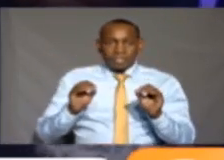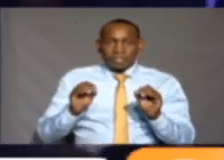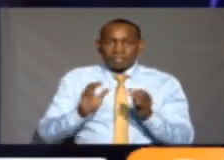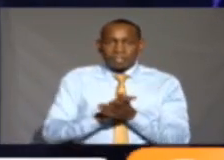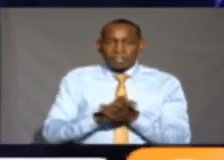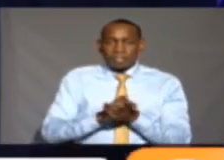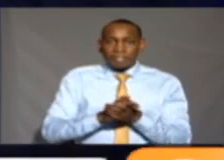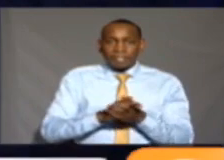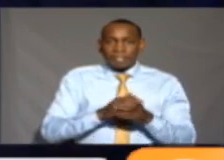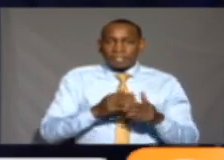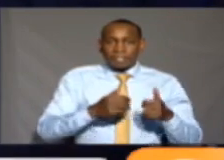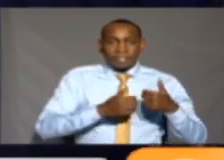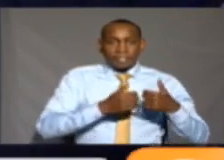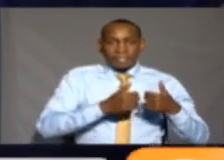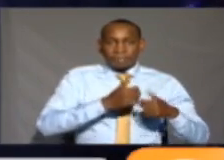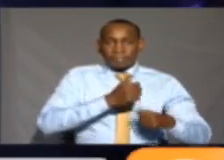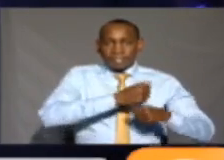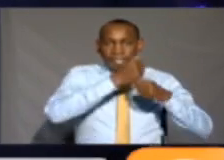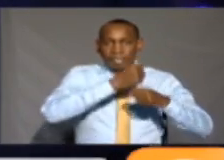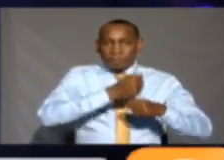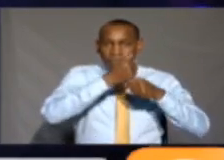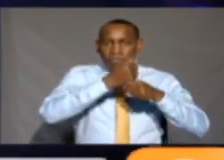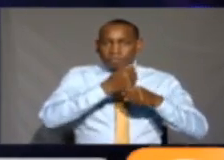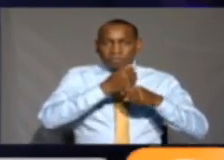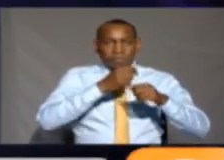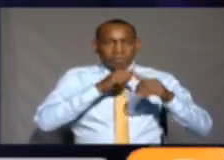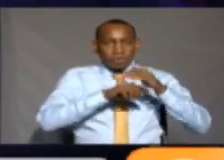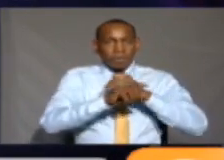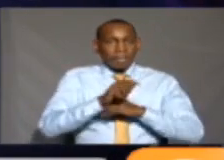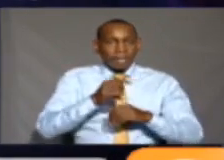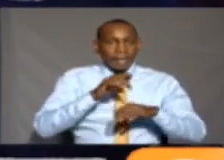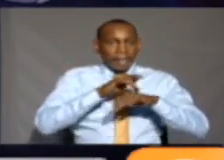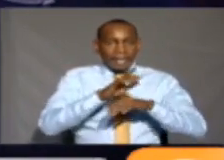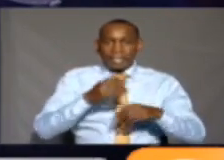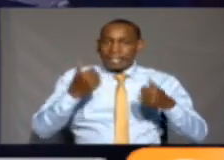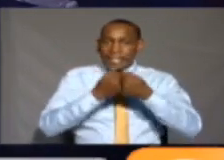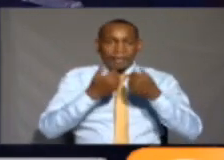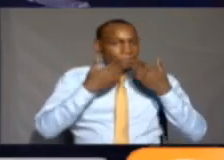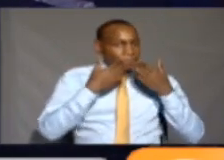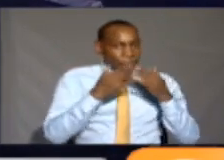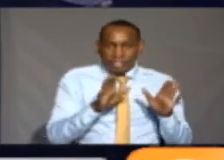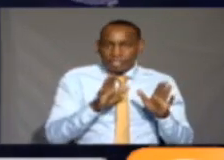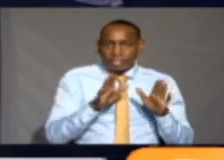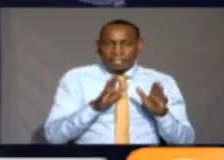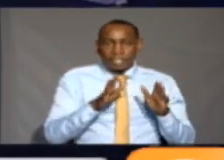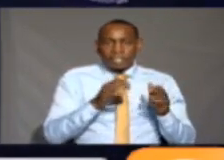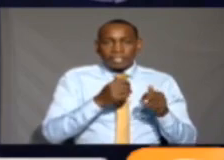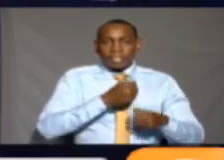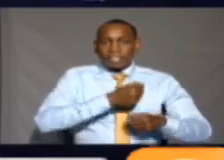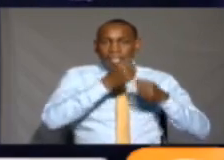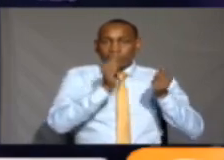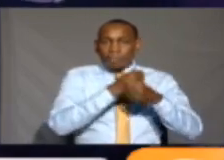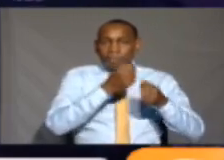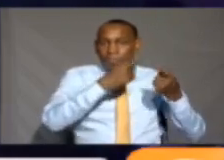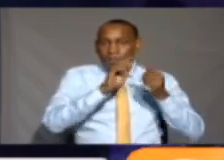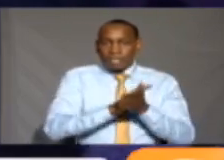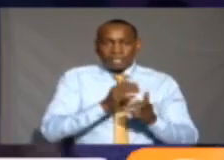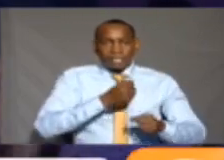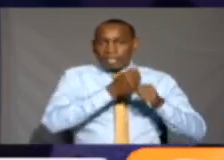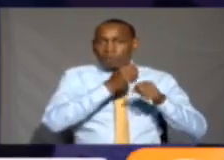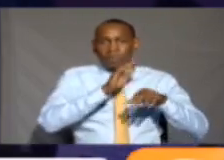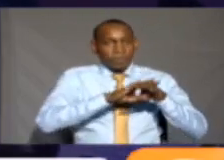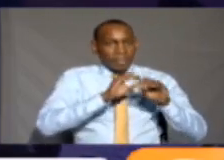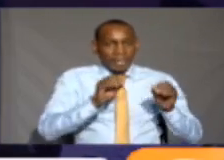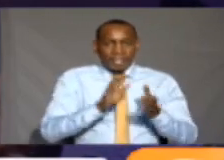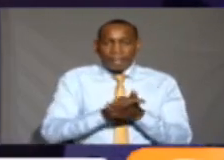They're rattled. They conceded early, which they shouldn't have done. This game is over for Senegal. Whoever's put their money on Senegal, too bad.